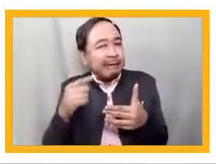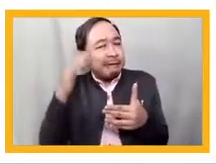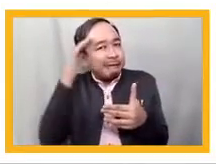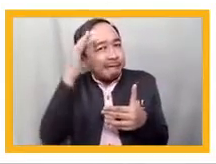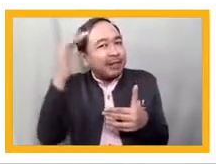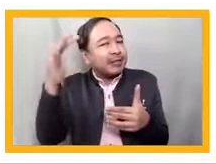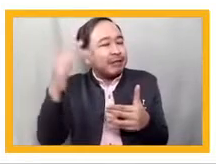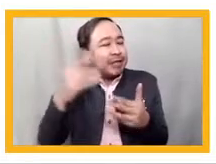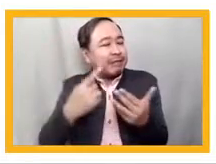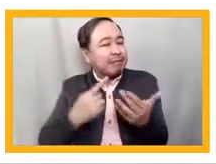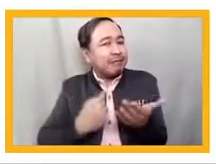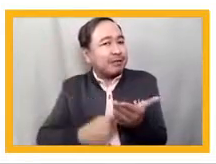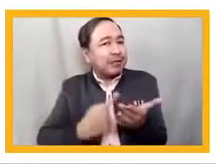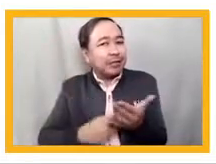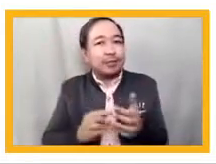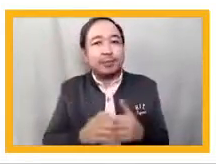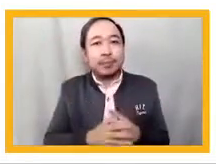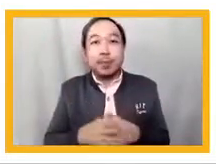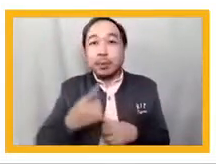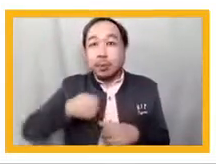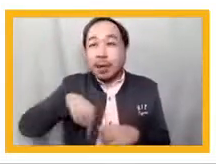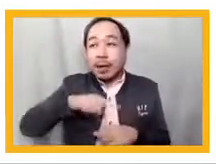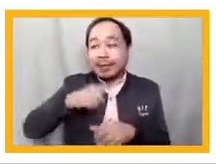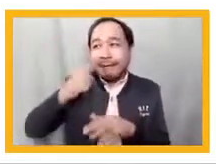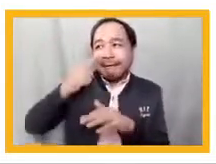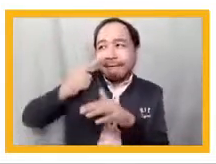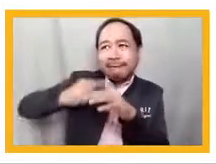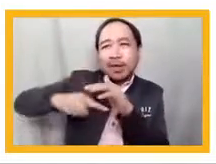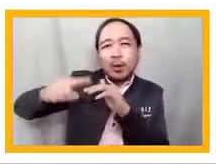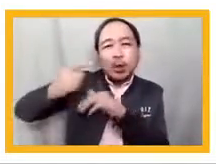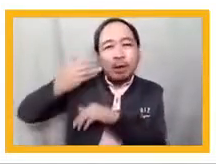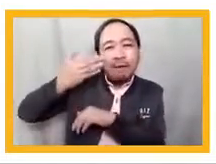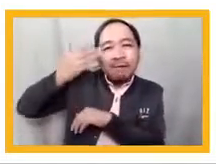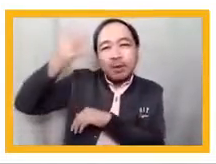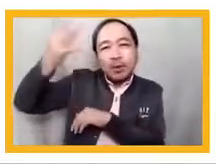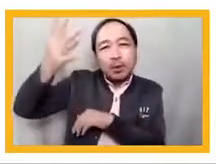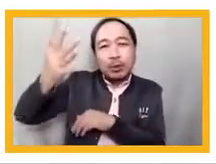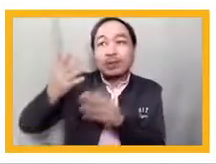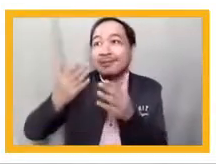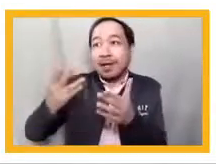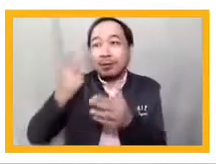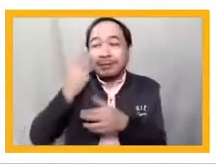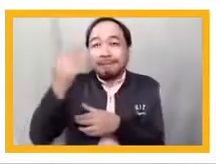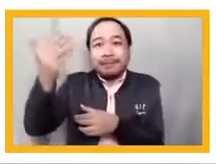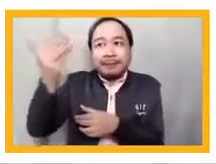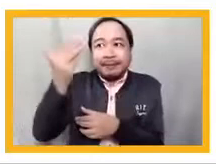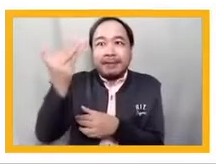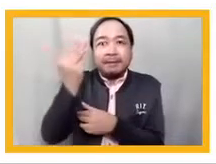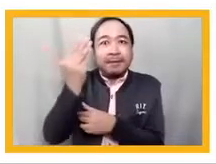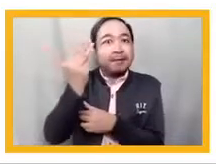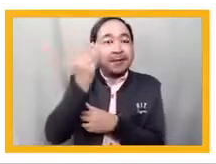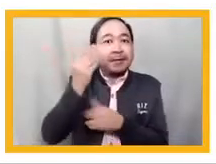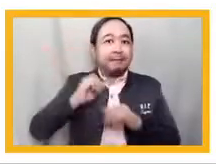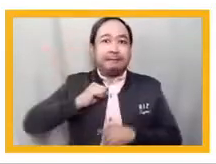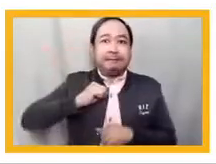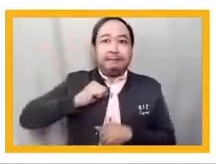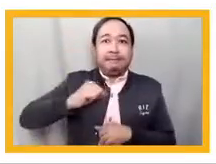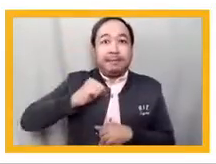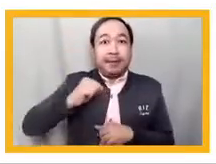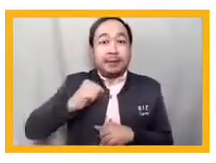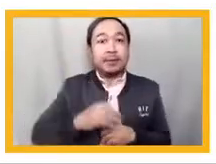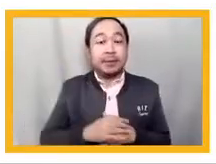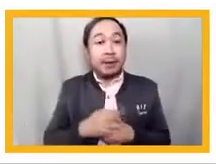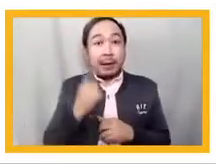as futurists, we sometimes say the future is arriving faster than we think. And I believe the